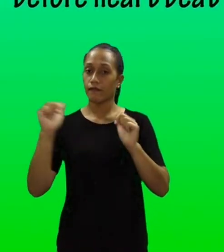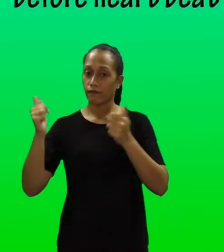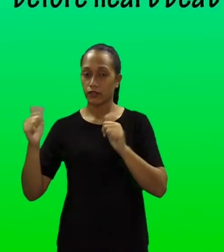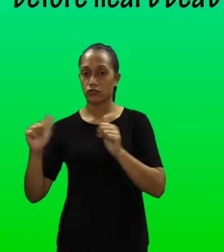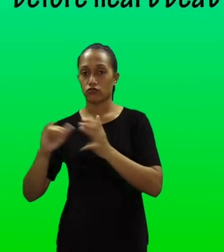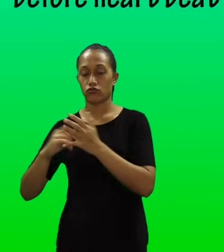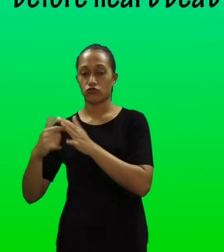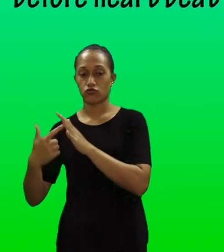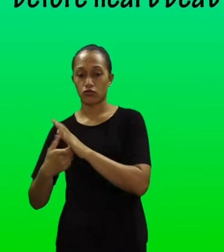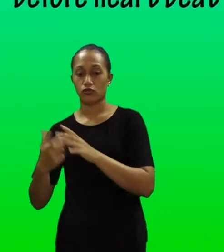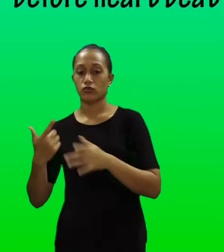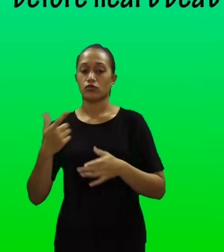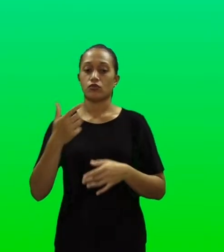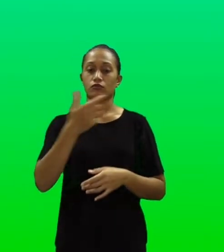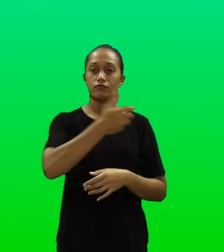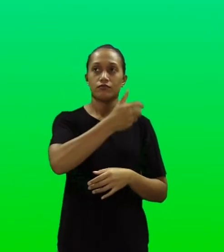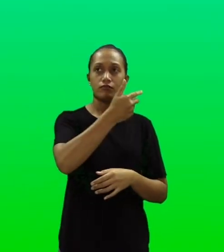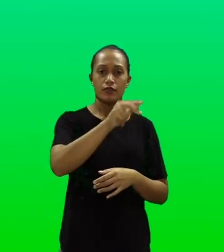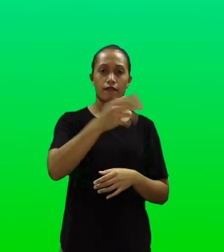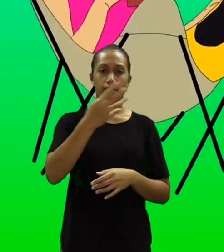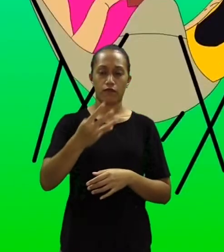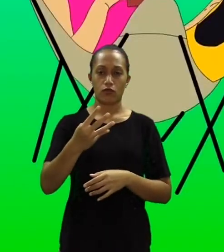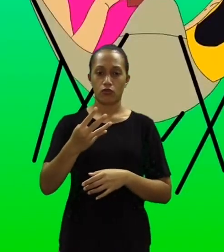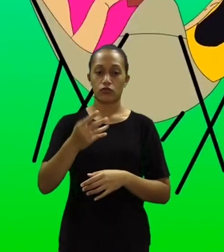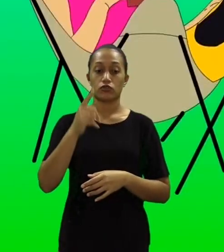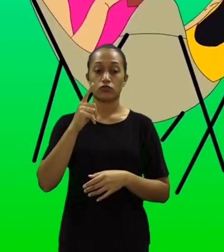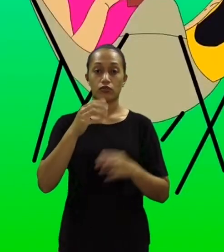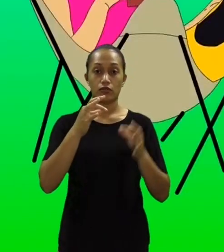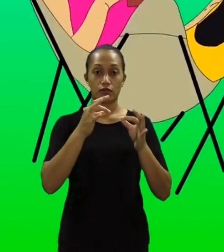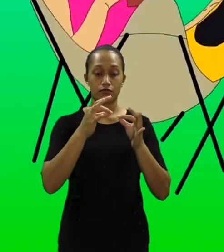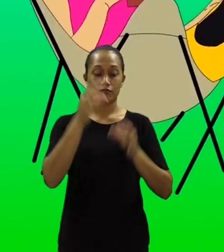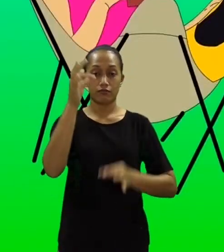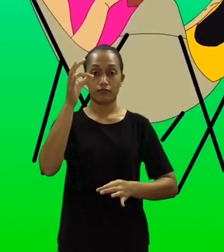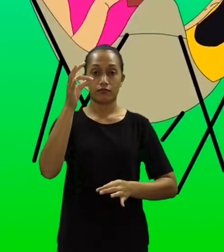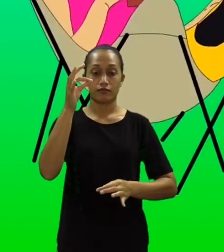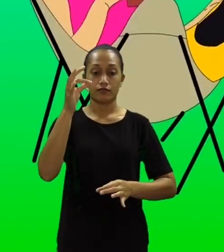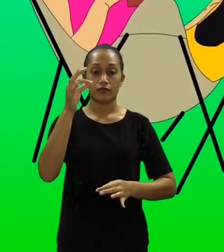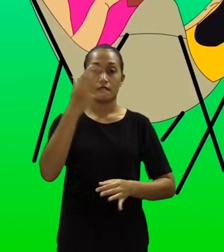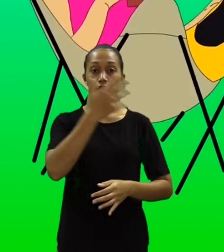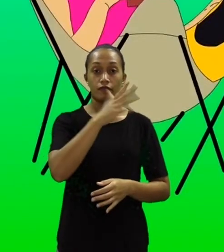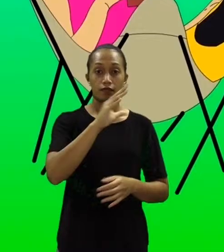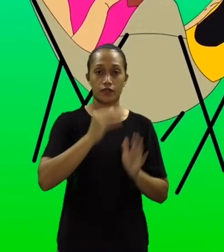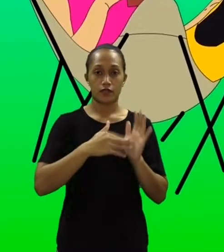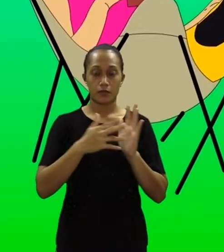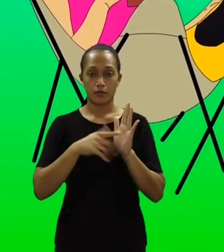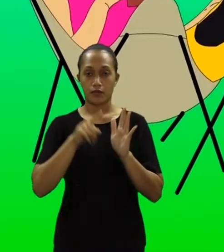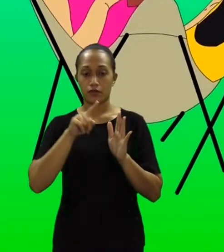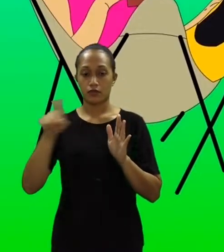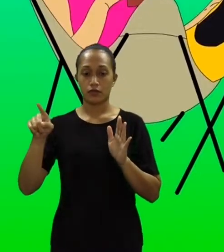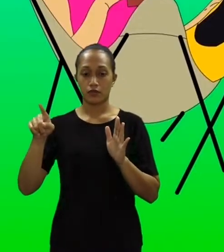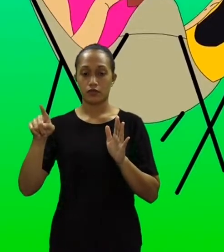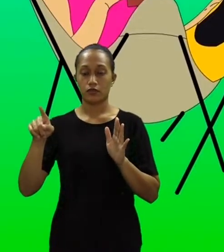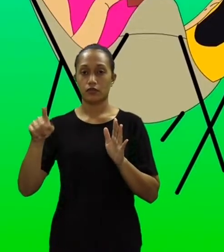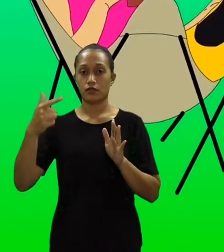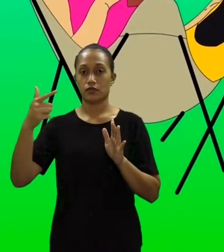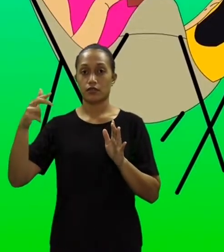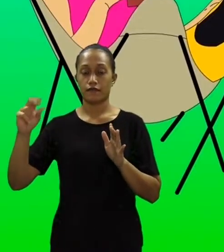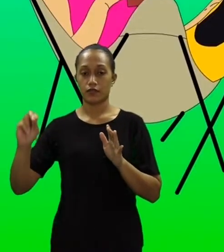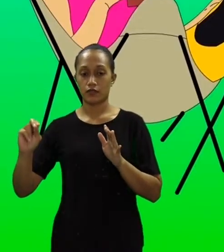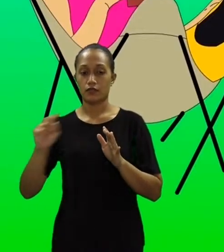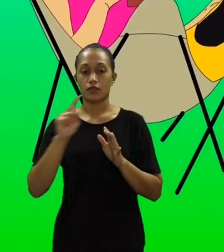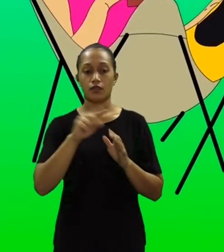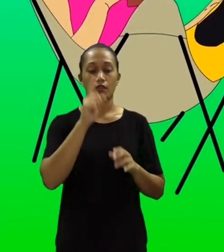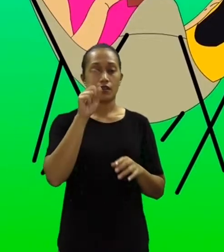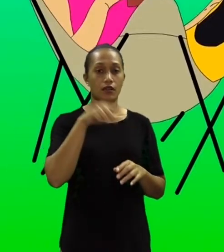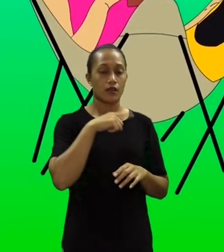would be 94 milliliters. It's estimated that the average stroke volume ranges between 50 and 70 milliliters at rest and 110